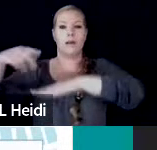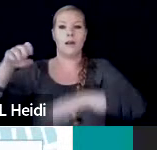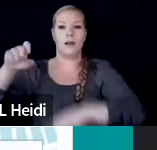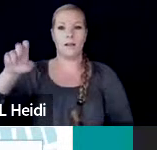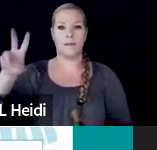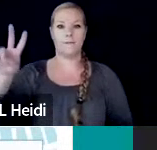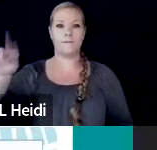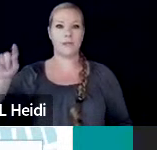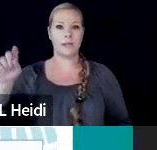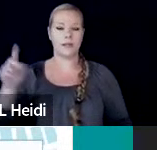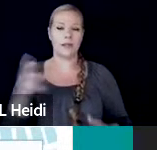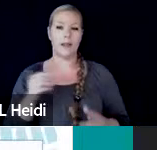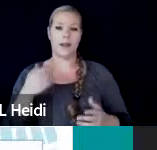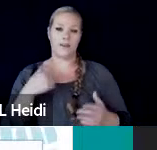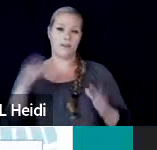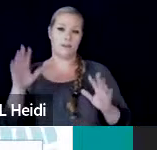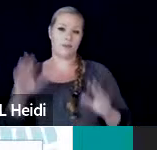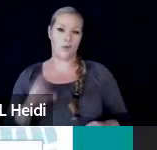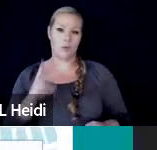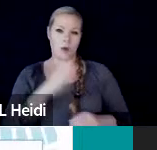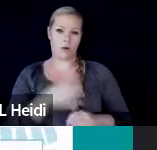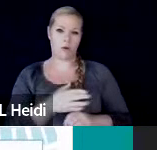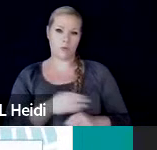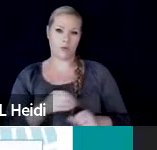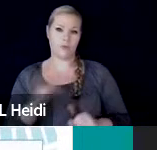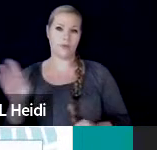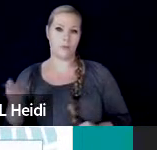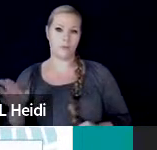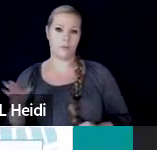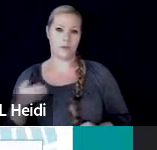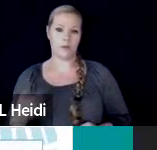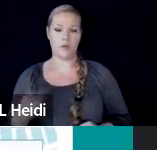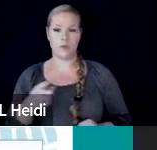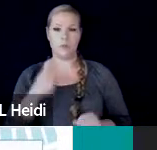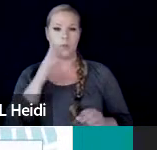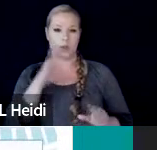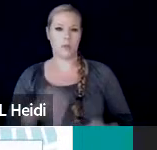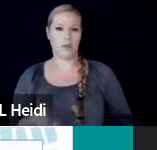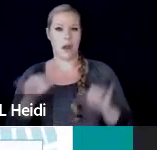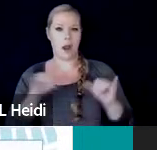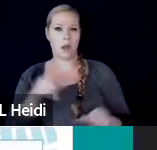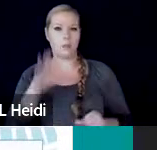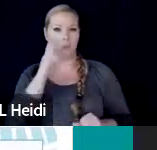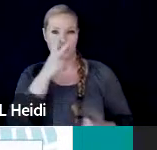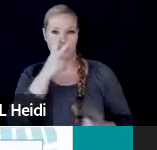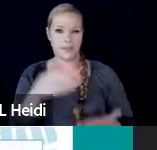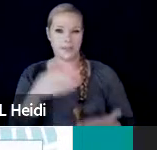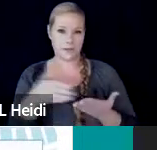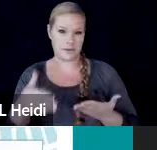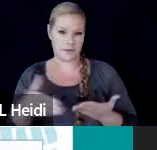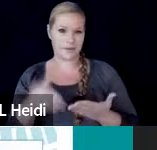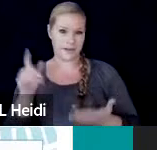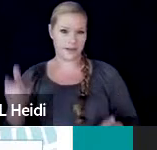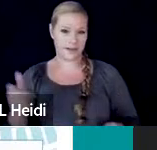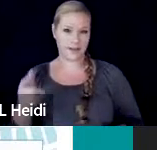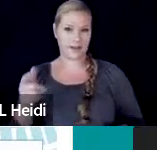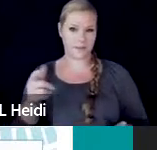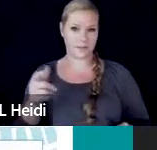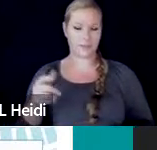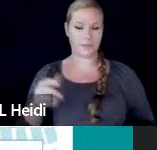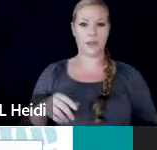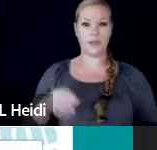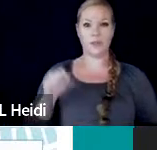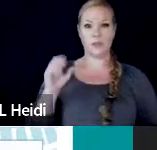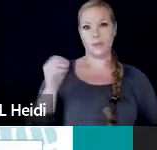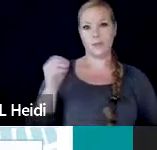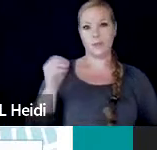stormwater improvements shown in blue. So those are going to be common legend elements throughout. So again, the black is showing